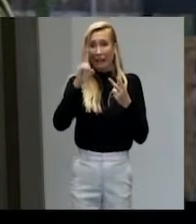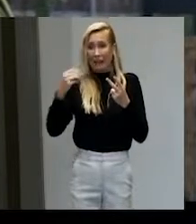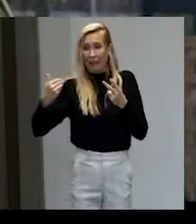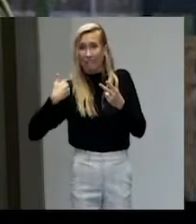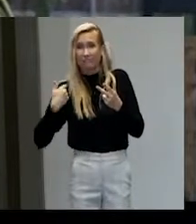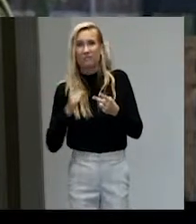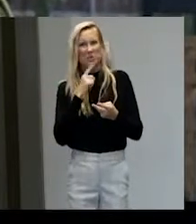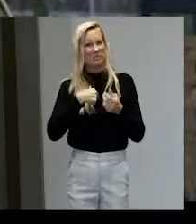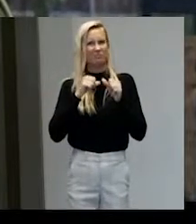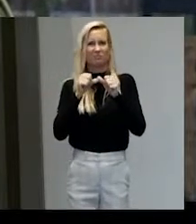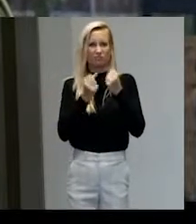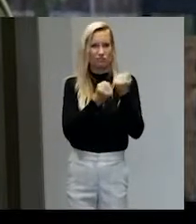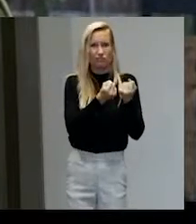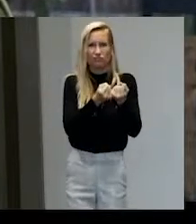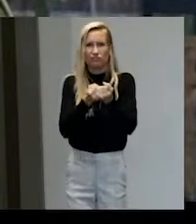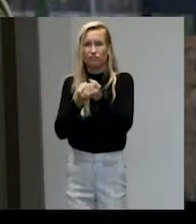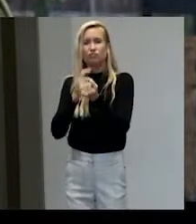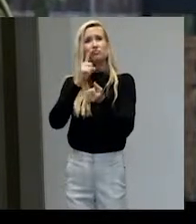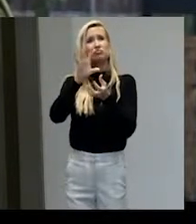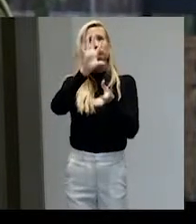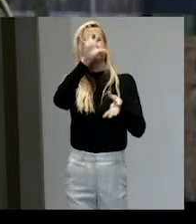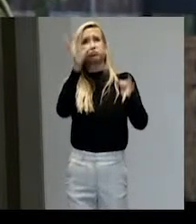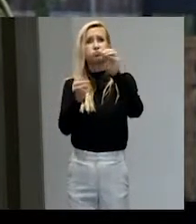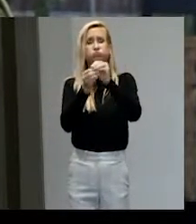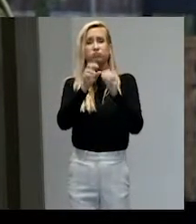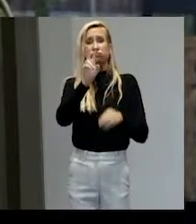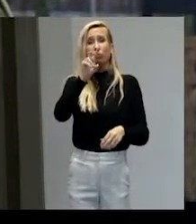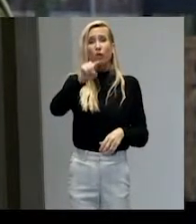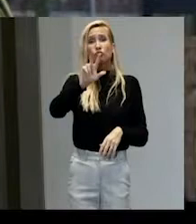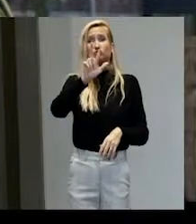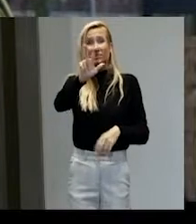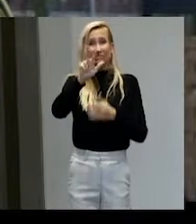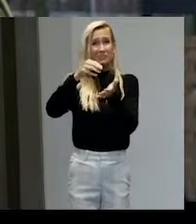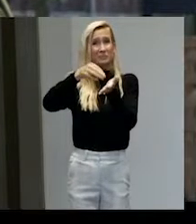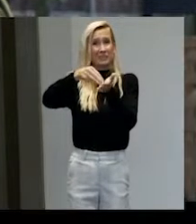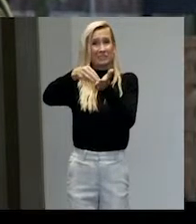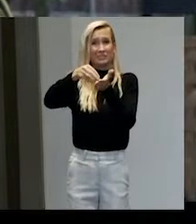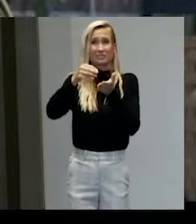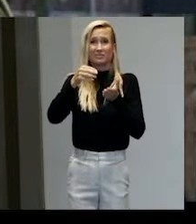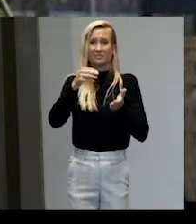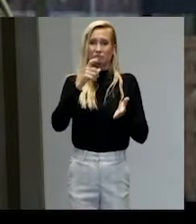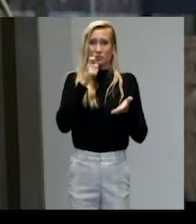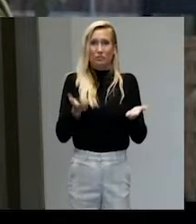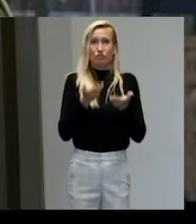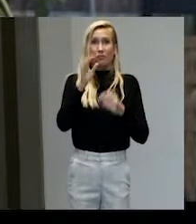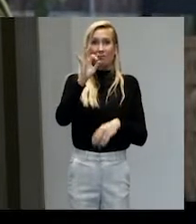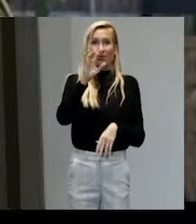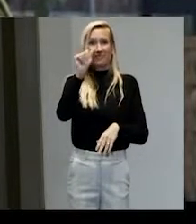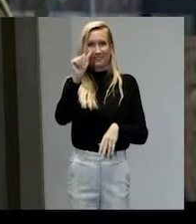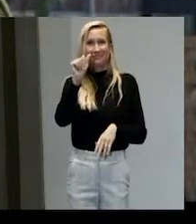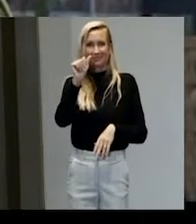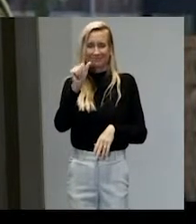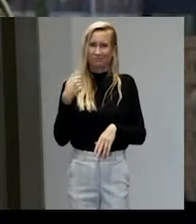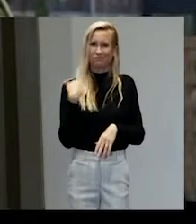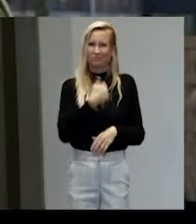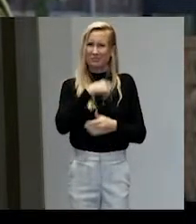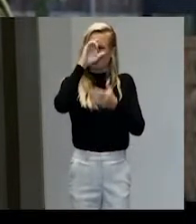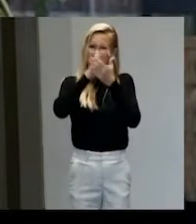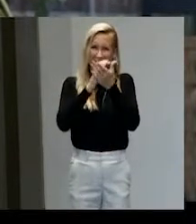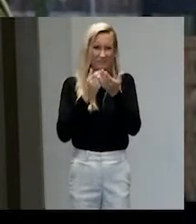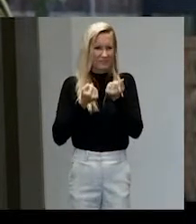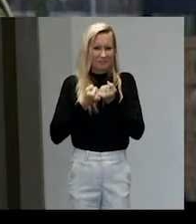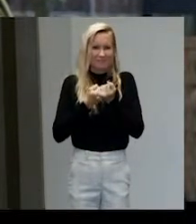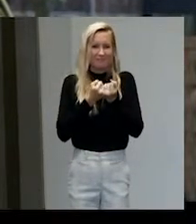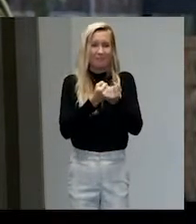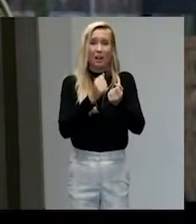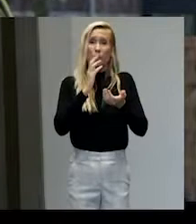over 2.3 million Floridians. We believe in giving back into the community that we live and we work, and that's